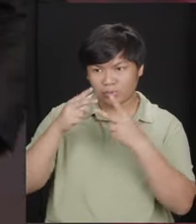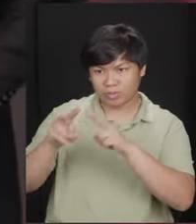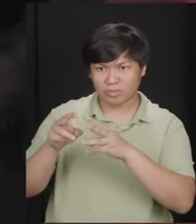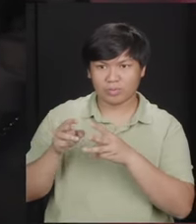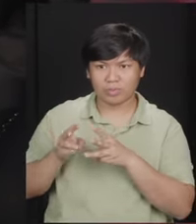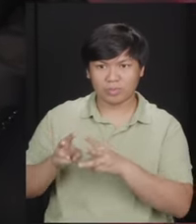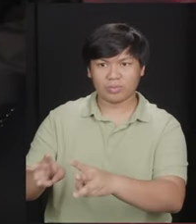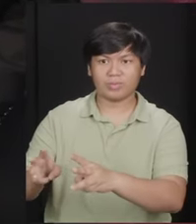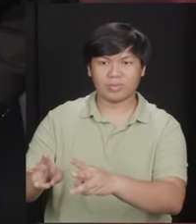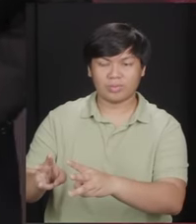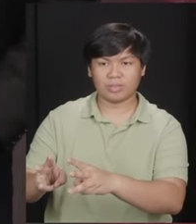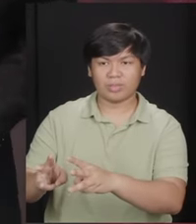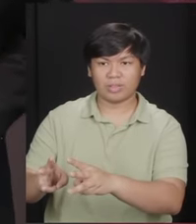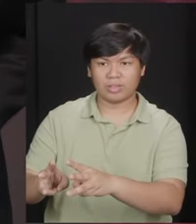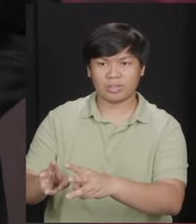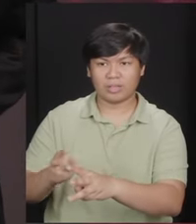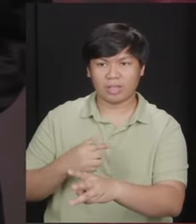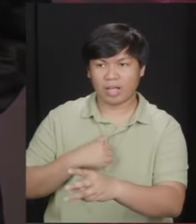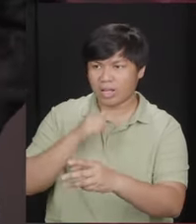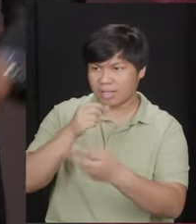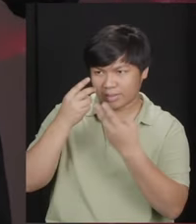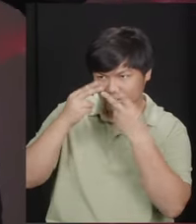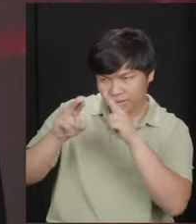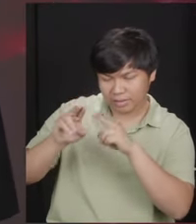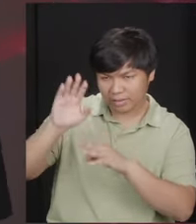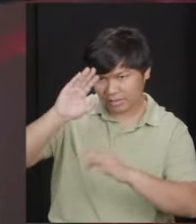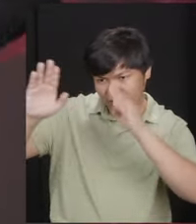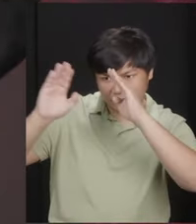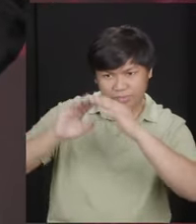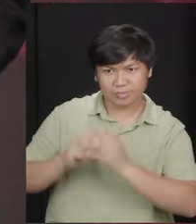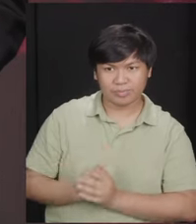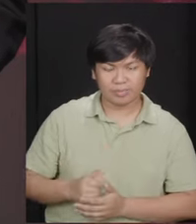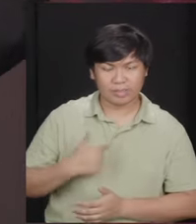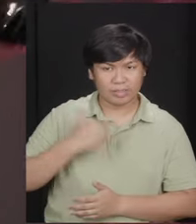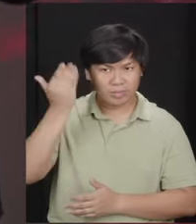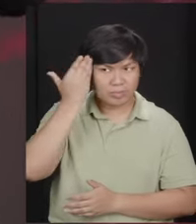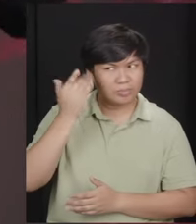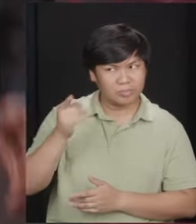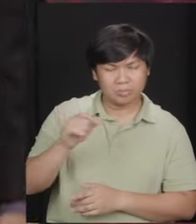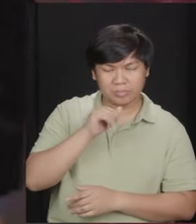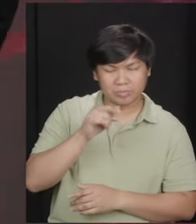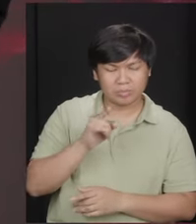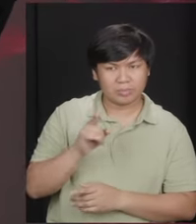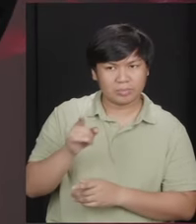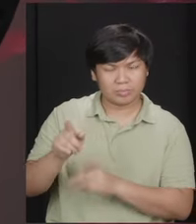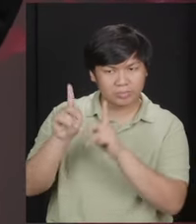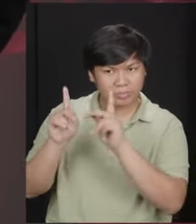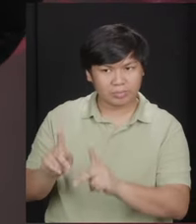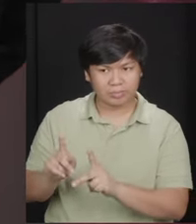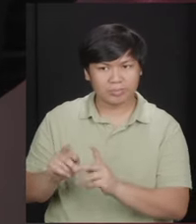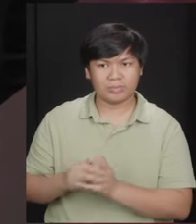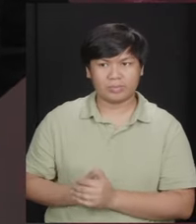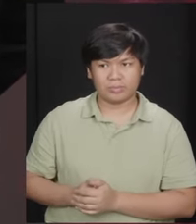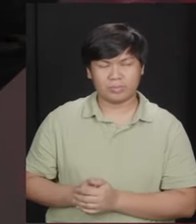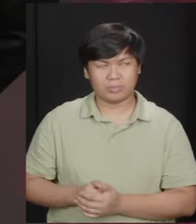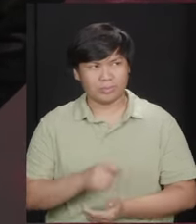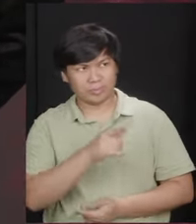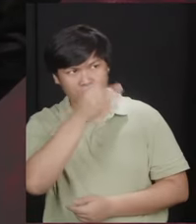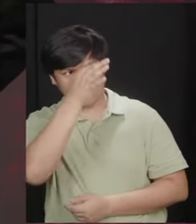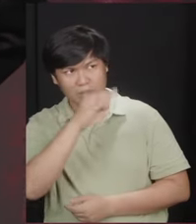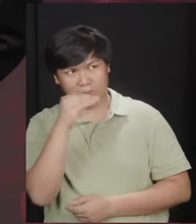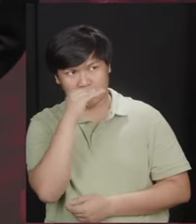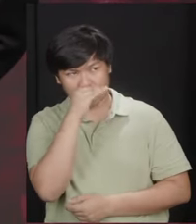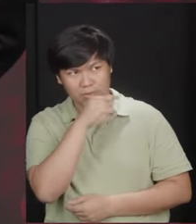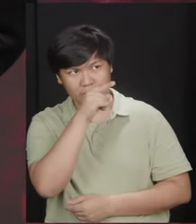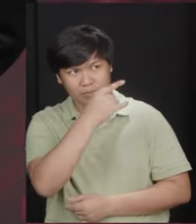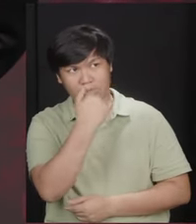hallway, I don't notice him. I don't greet him. I don't talk to him. I pretend he doesn't exist. So he can come to me and say, you're lying, Pastor. You said you